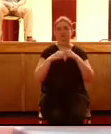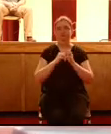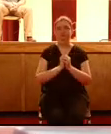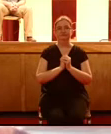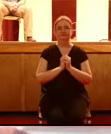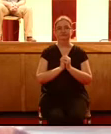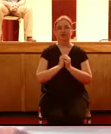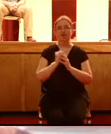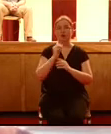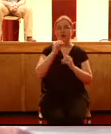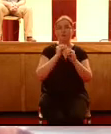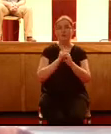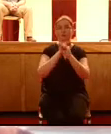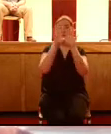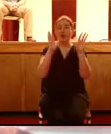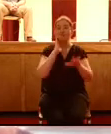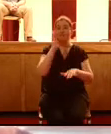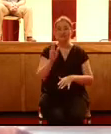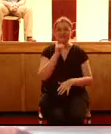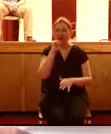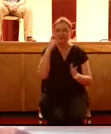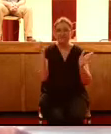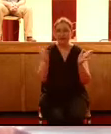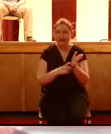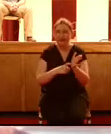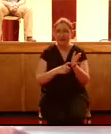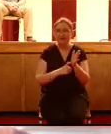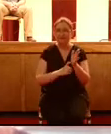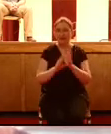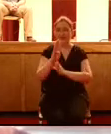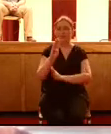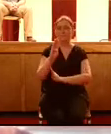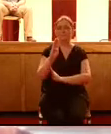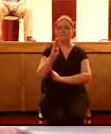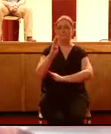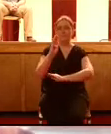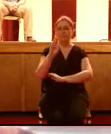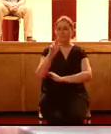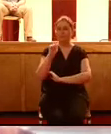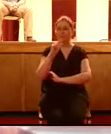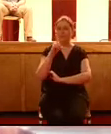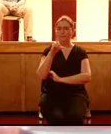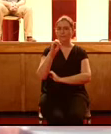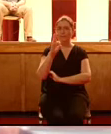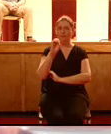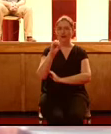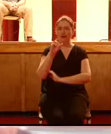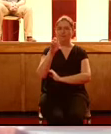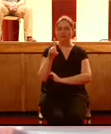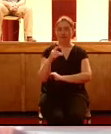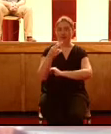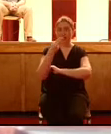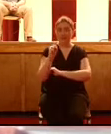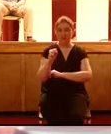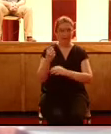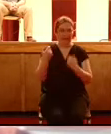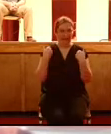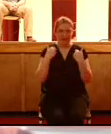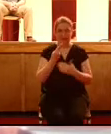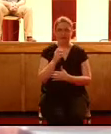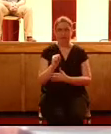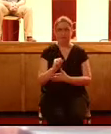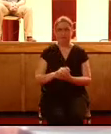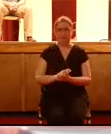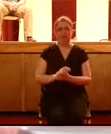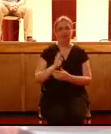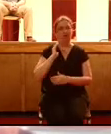Futures did not even recognize that Bradford County had a high school. Our high school band was small and struggling. Our high